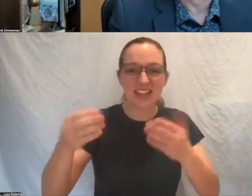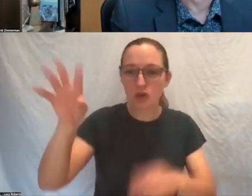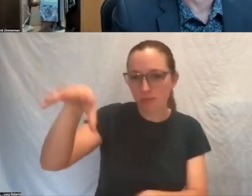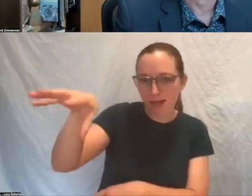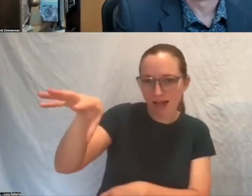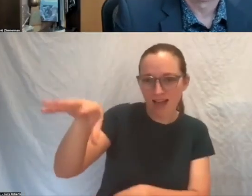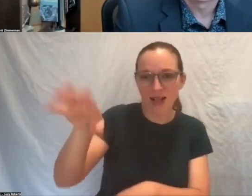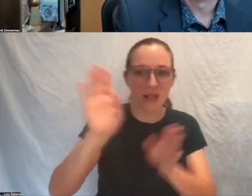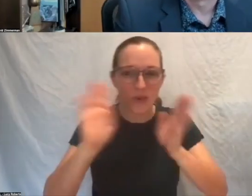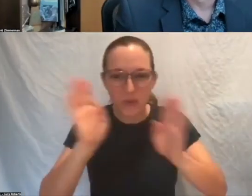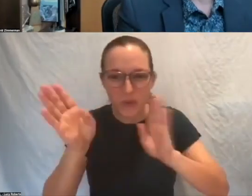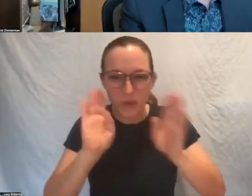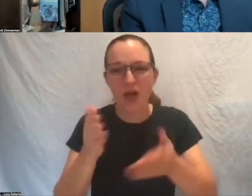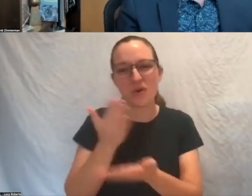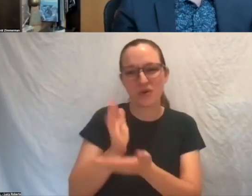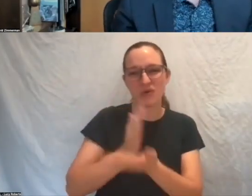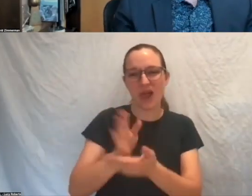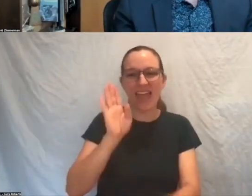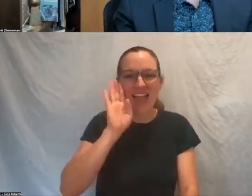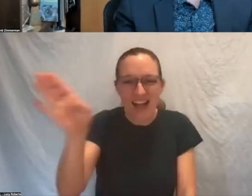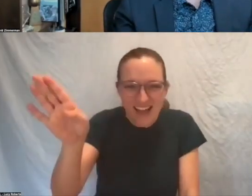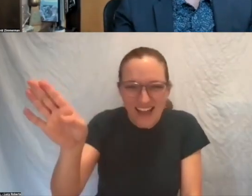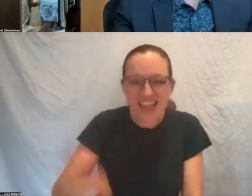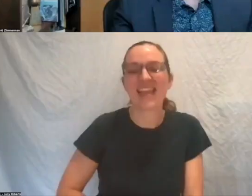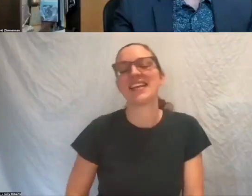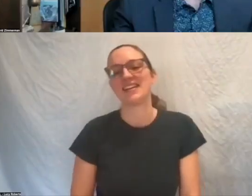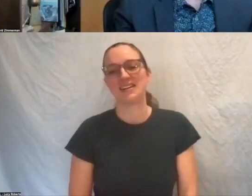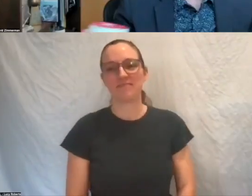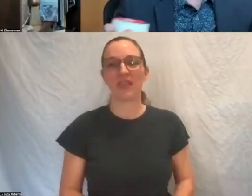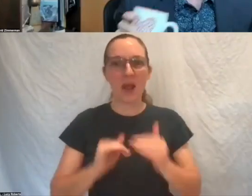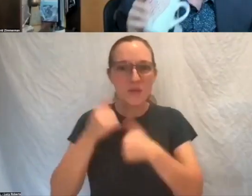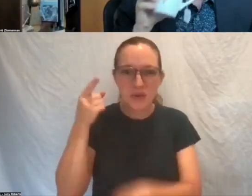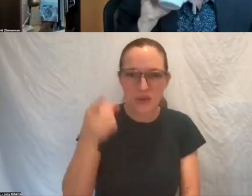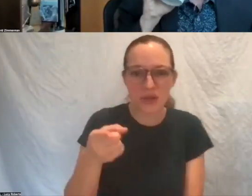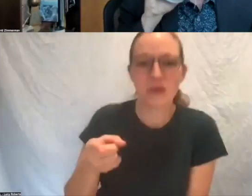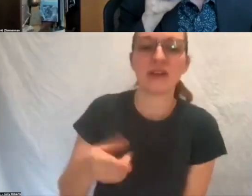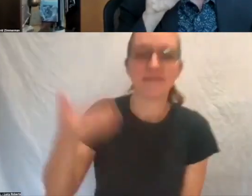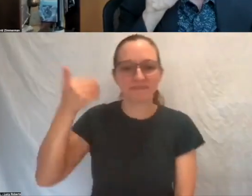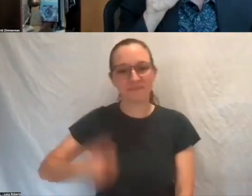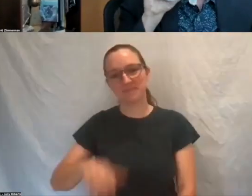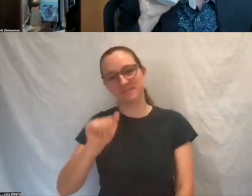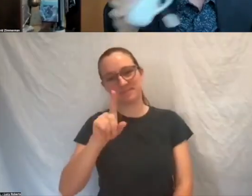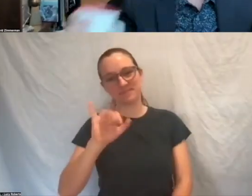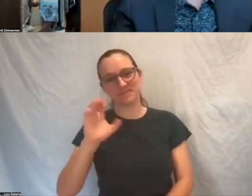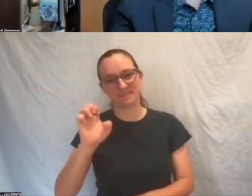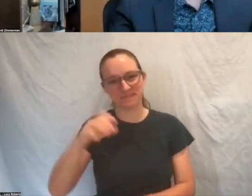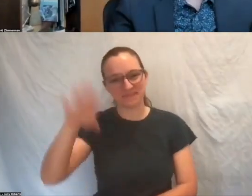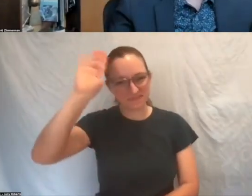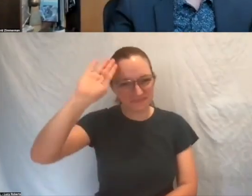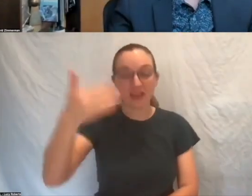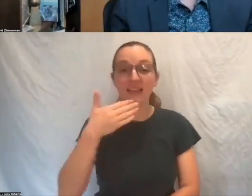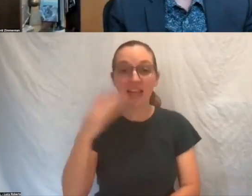spotlight. Alrighty. Hey guys. Hey. How's it going? Good to I'm see you. Alice. Hi Marissa. Thanks for being